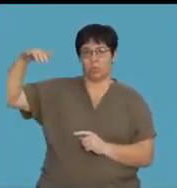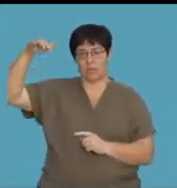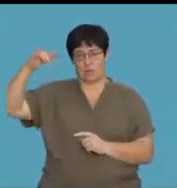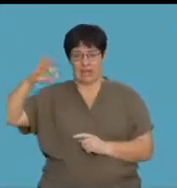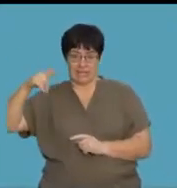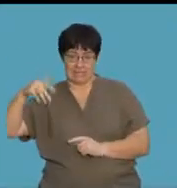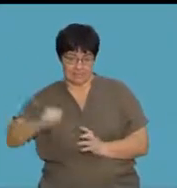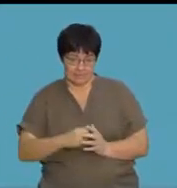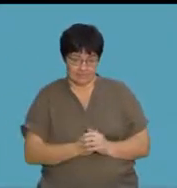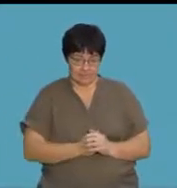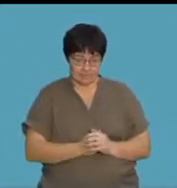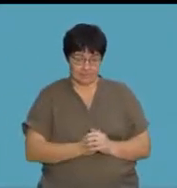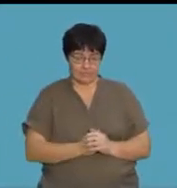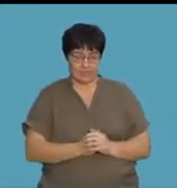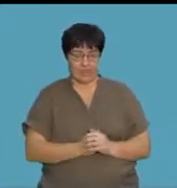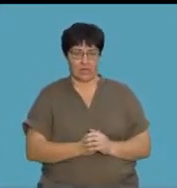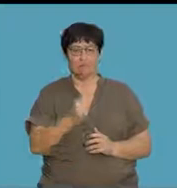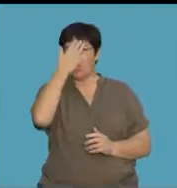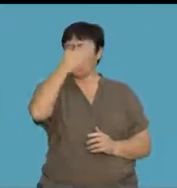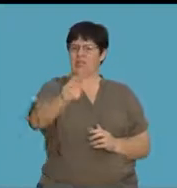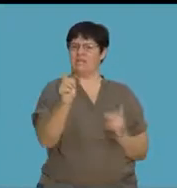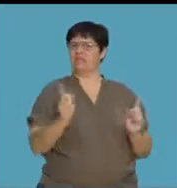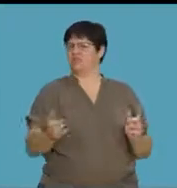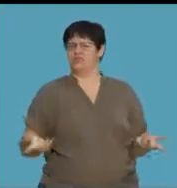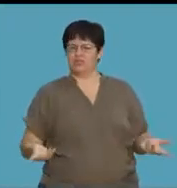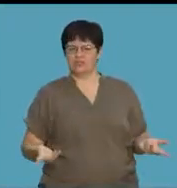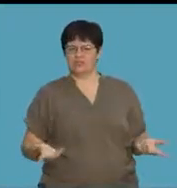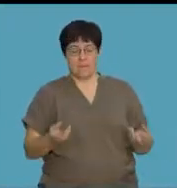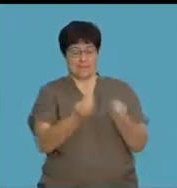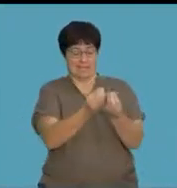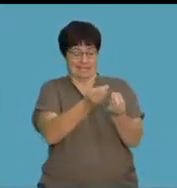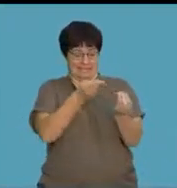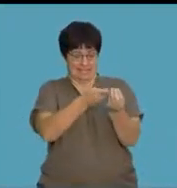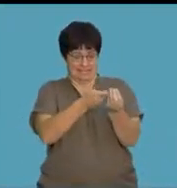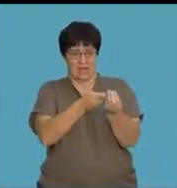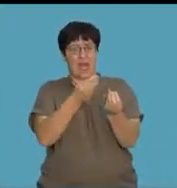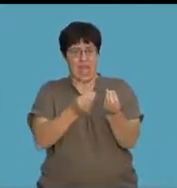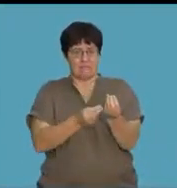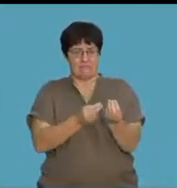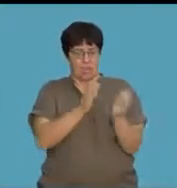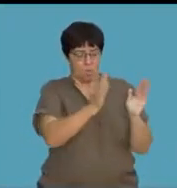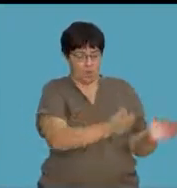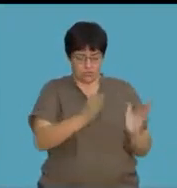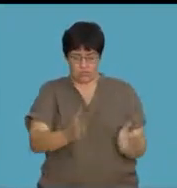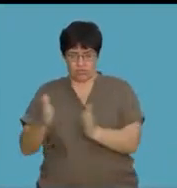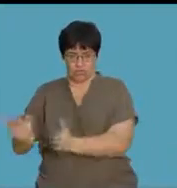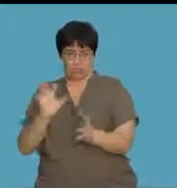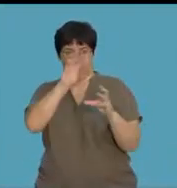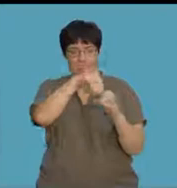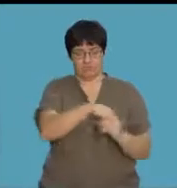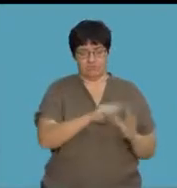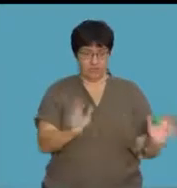Okay, now, what is it that we know already? We know that matter exists in any of the three states, okay?